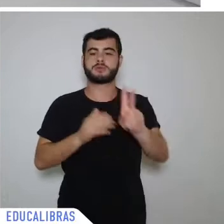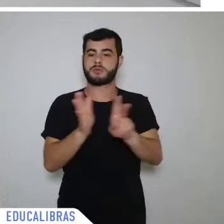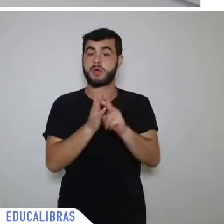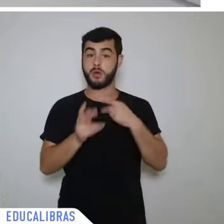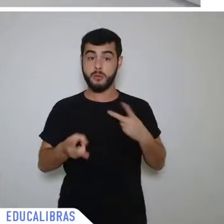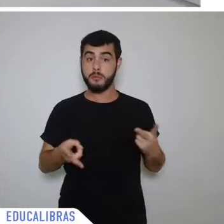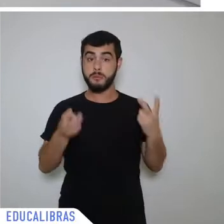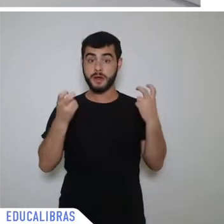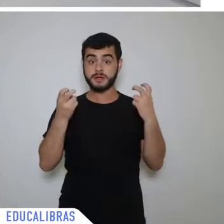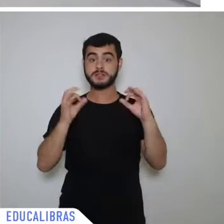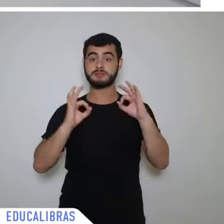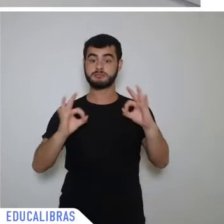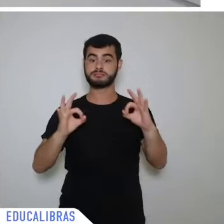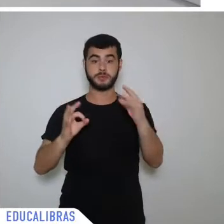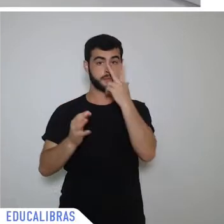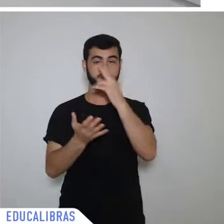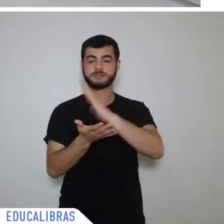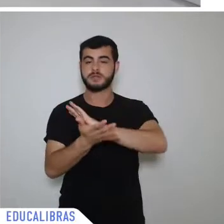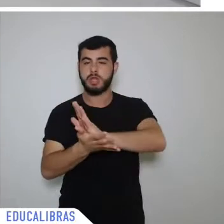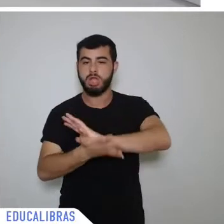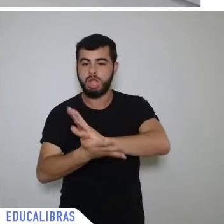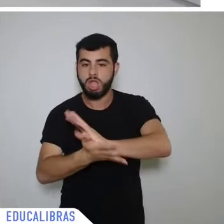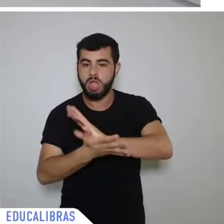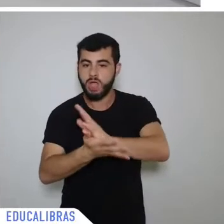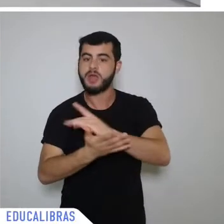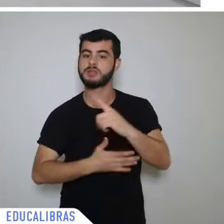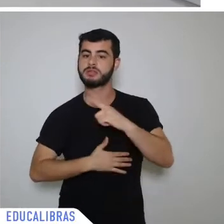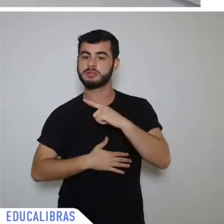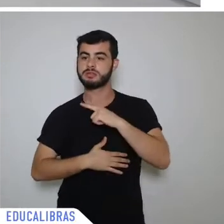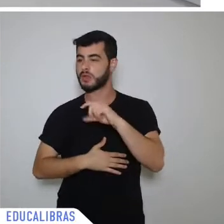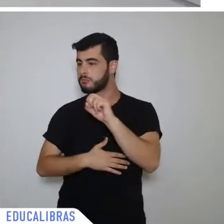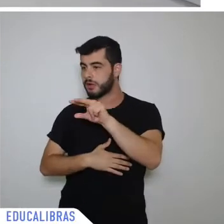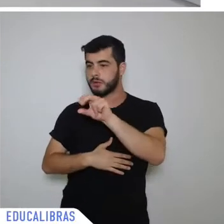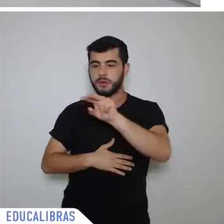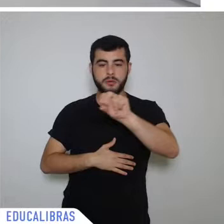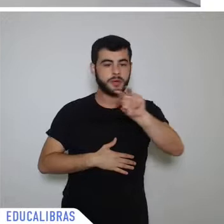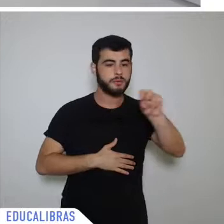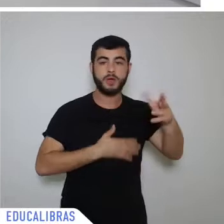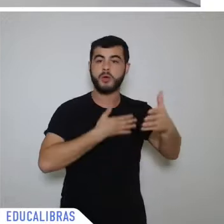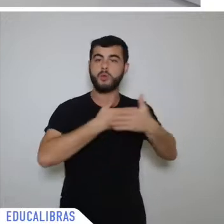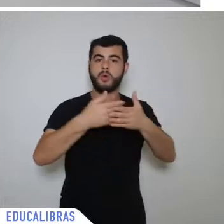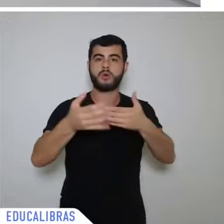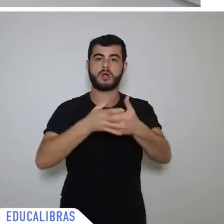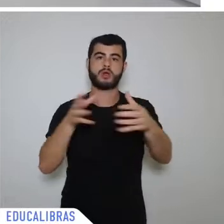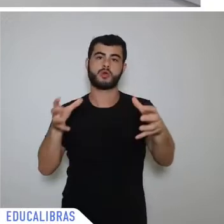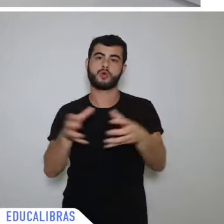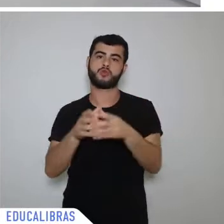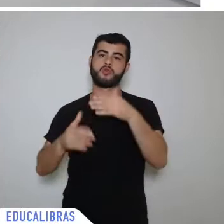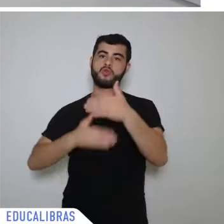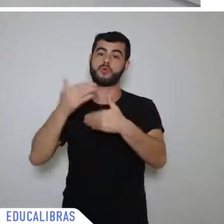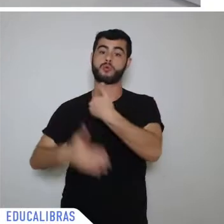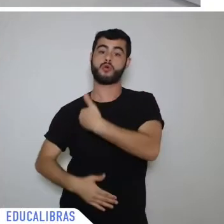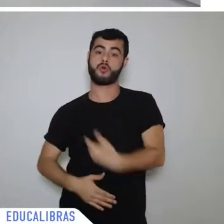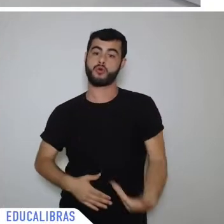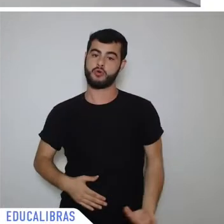the contrary, I have a negation that is manifest in all agendas that are